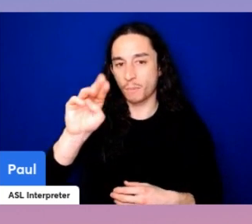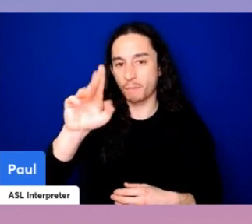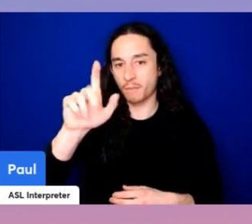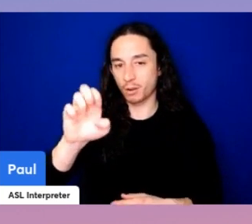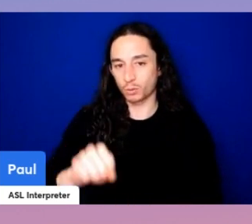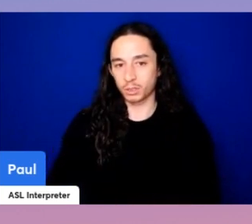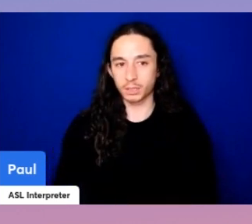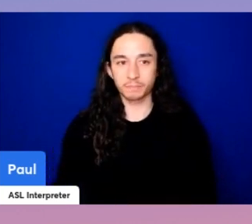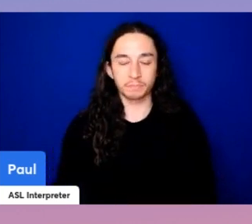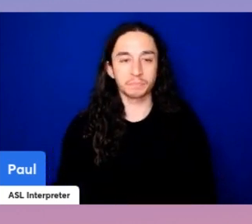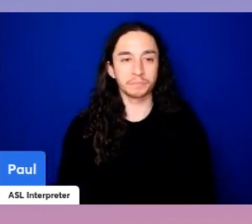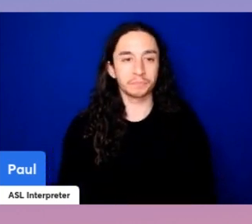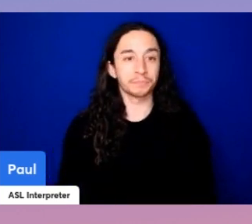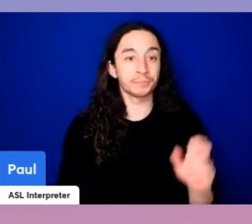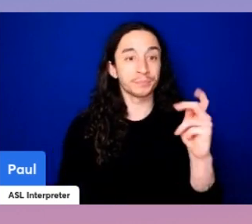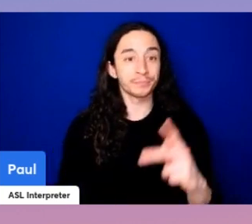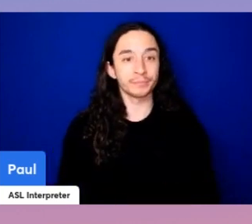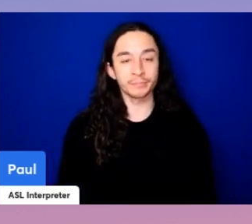Okay,